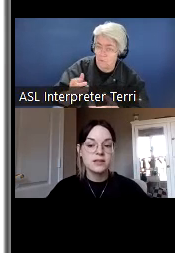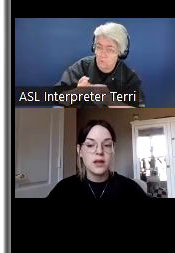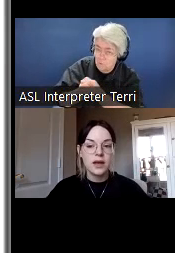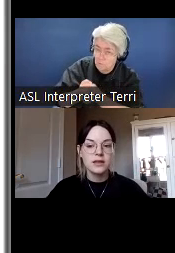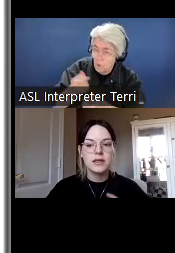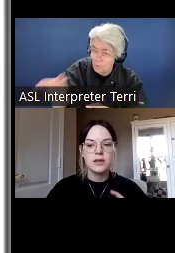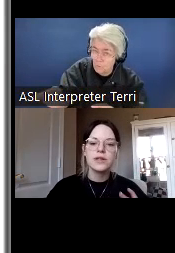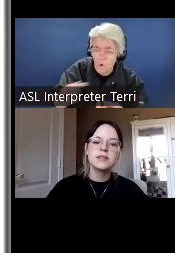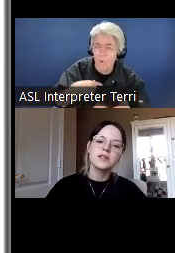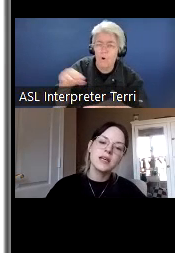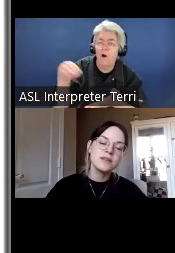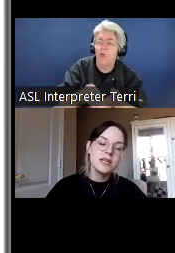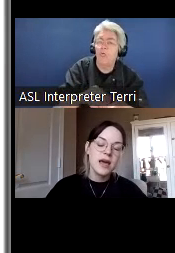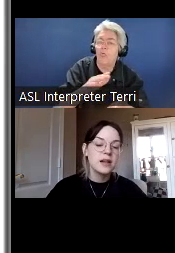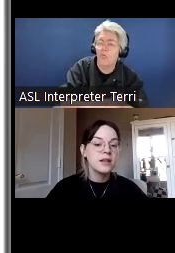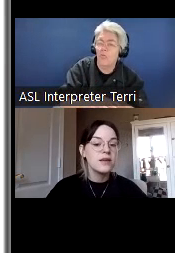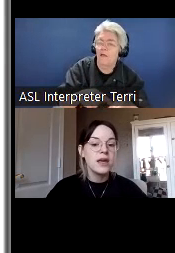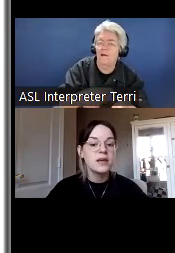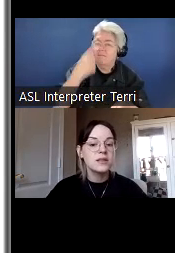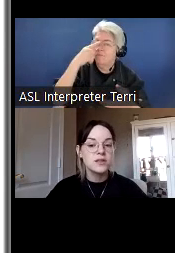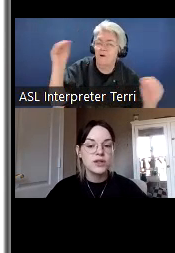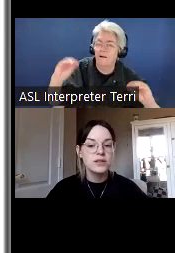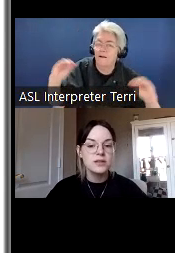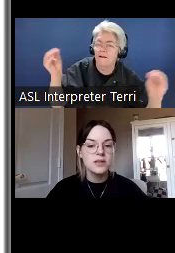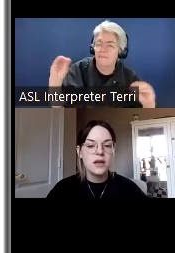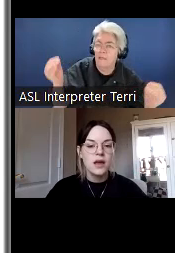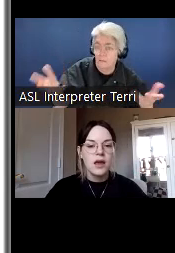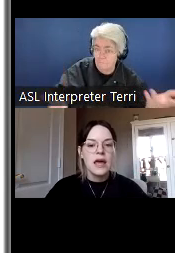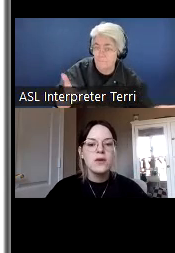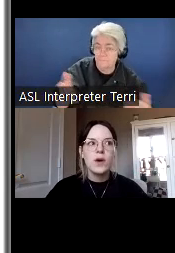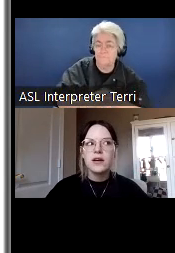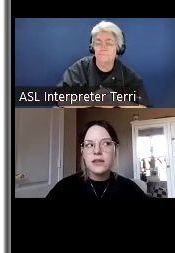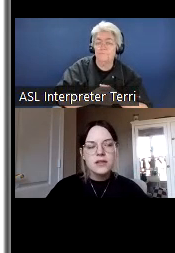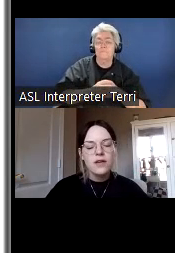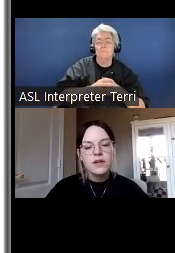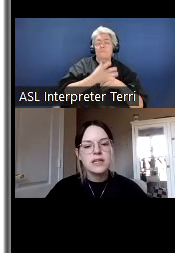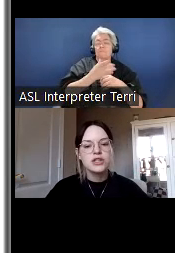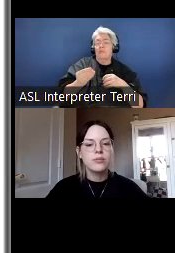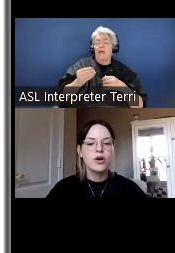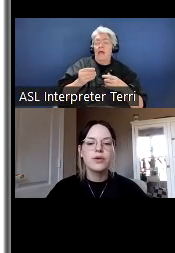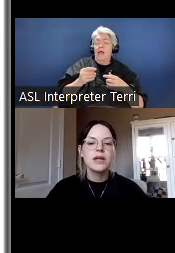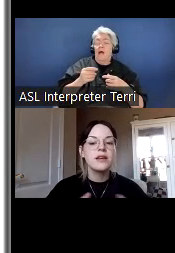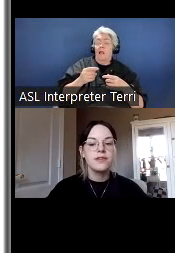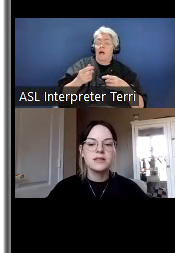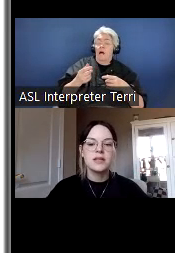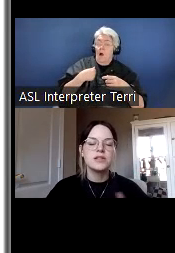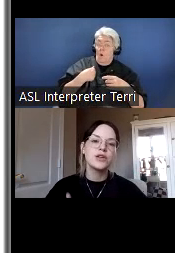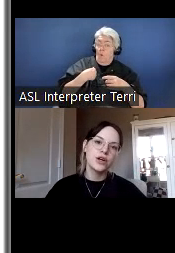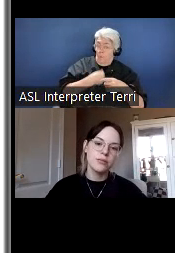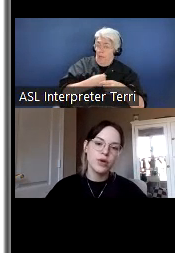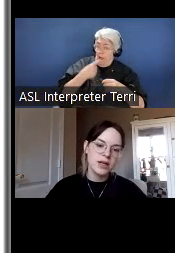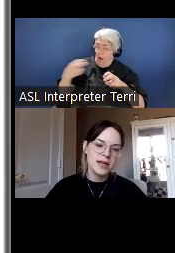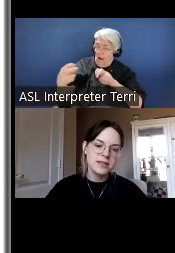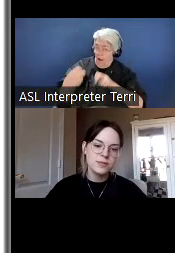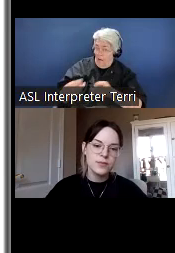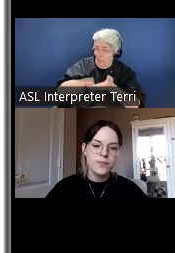work with this client to increase their safety and alleviate concerns, and where this conversation appropriately fits into